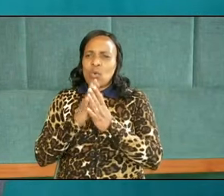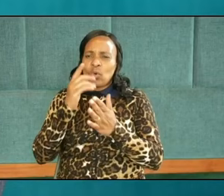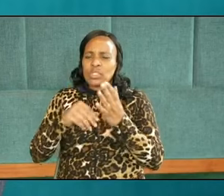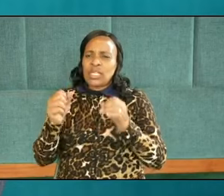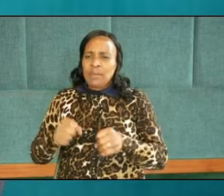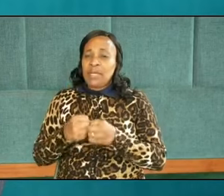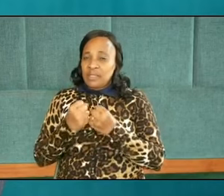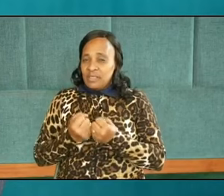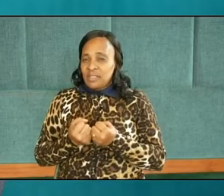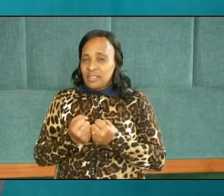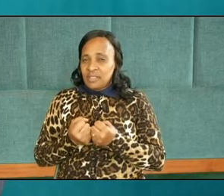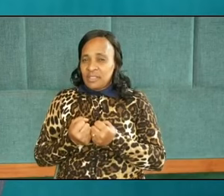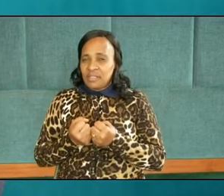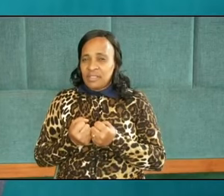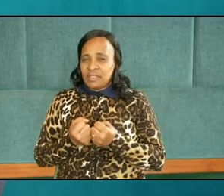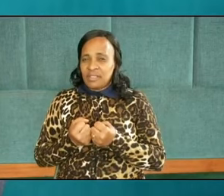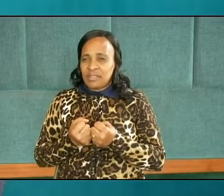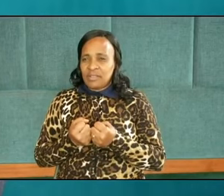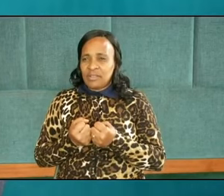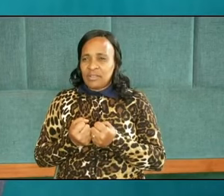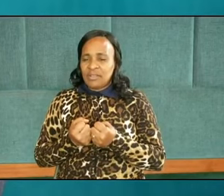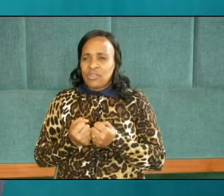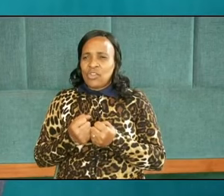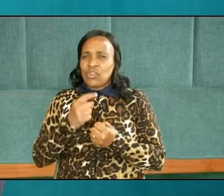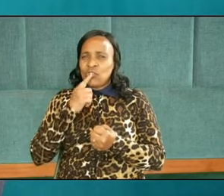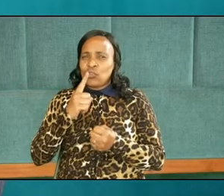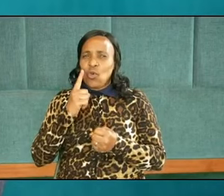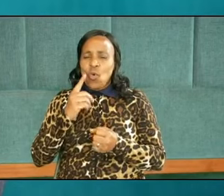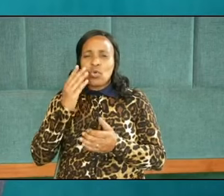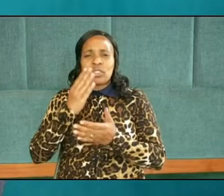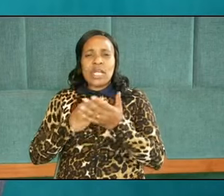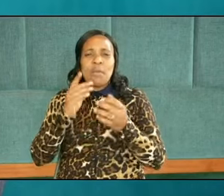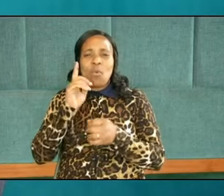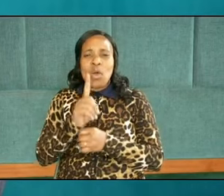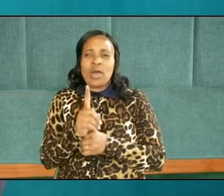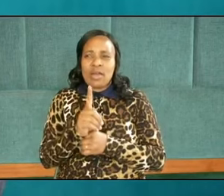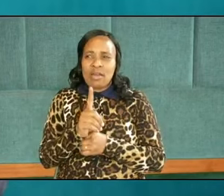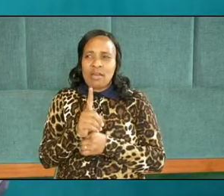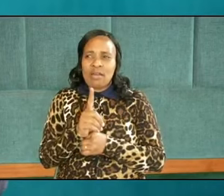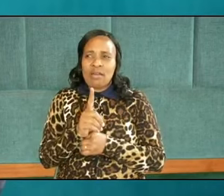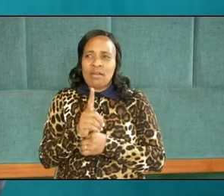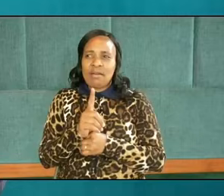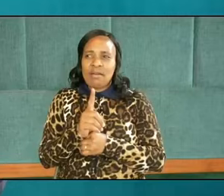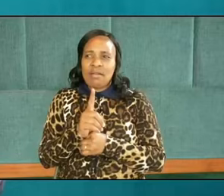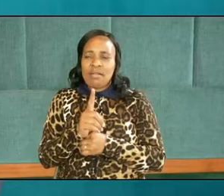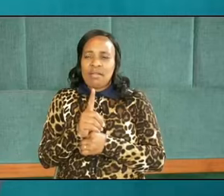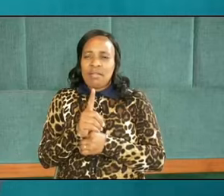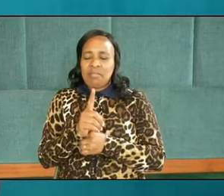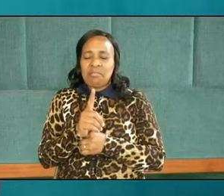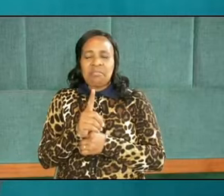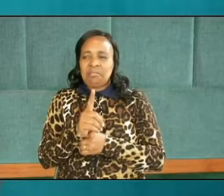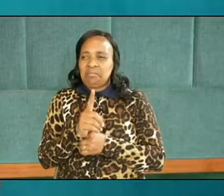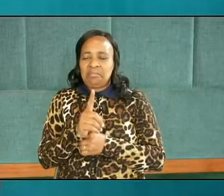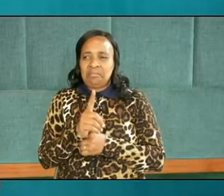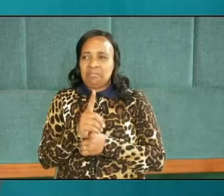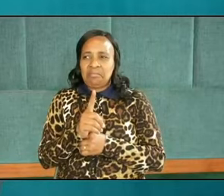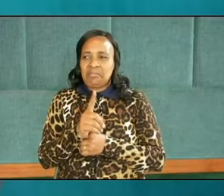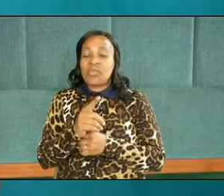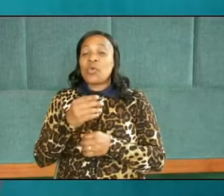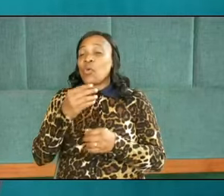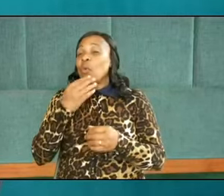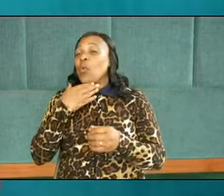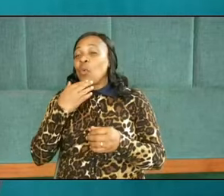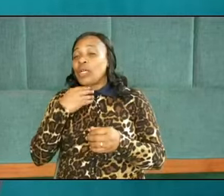So we really shouldn't. So really, when someone has, as people call it, tea, you really want them